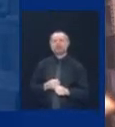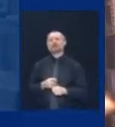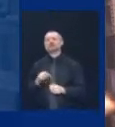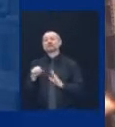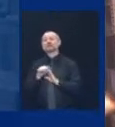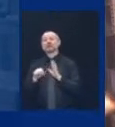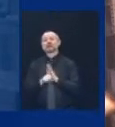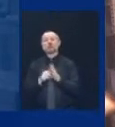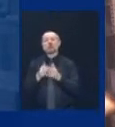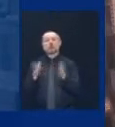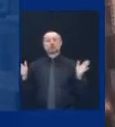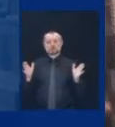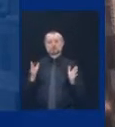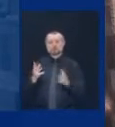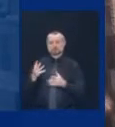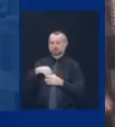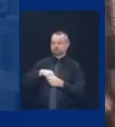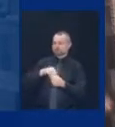microcluster